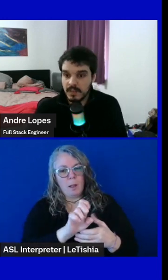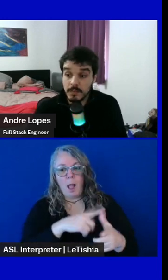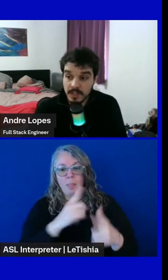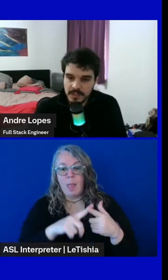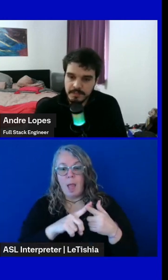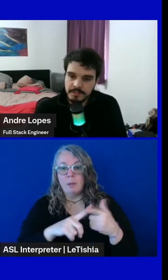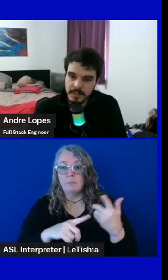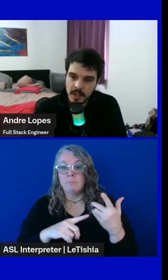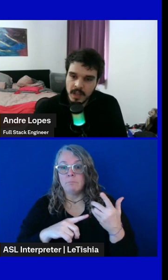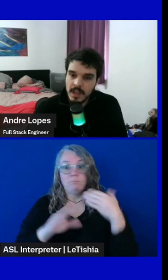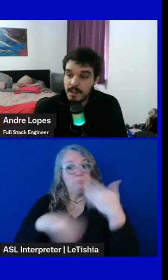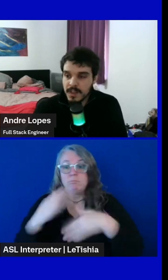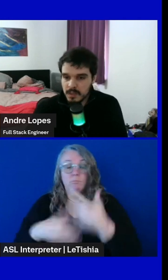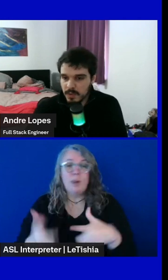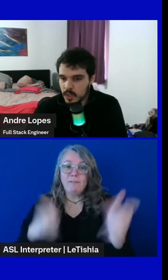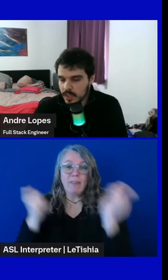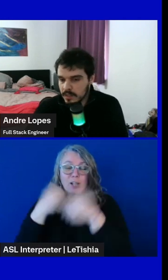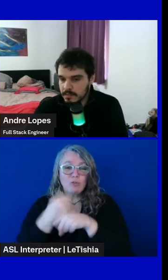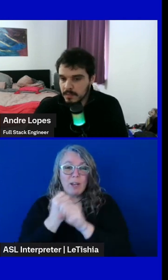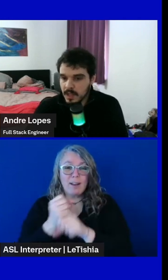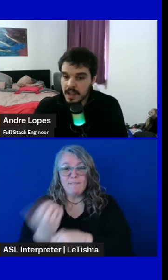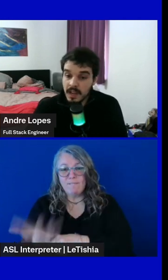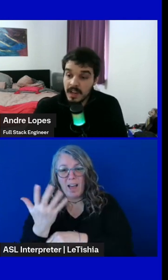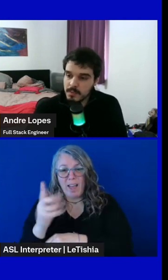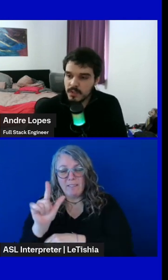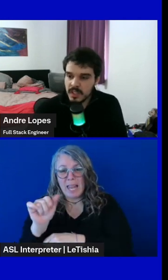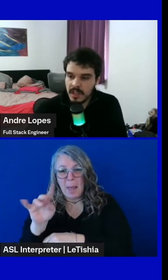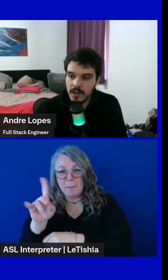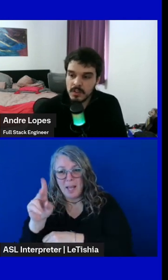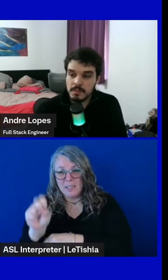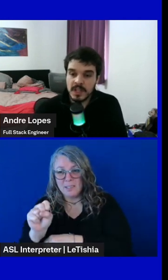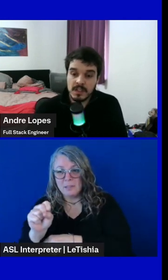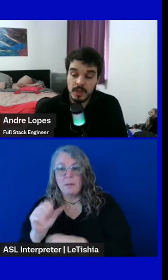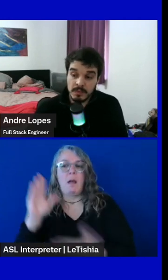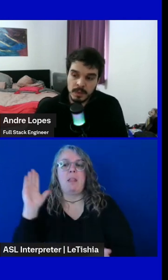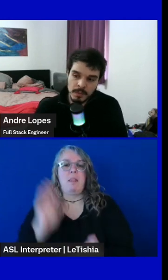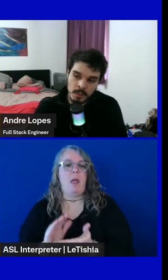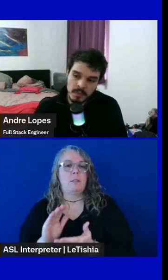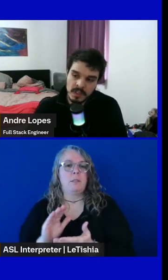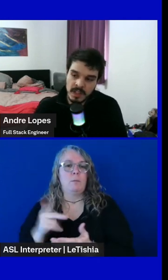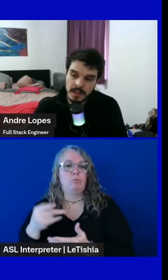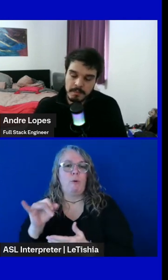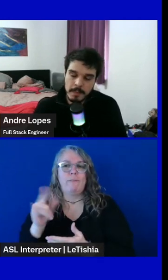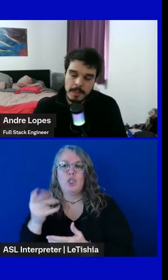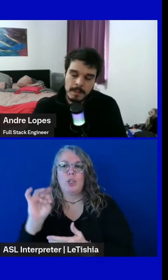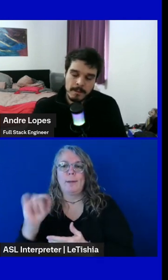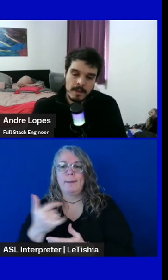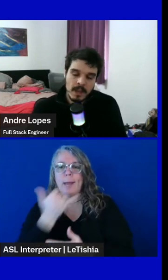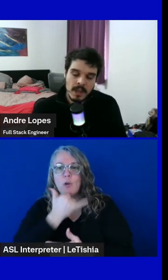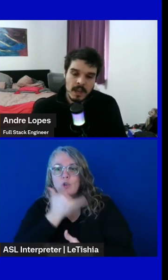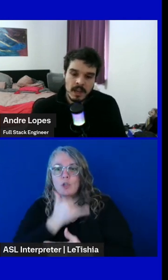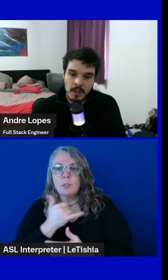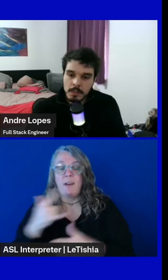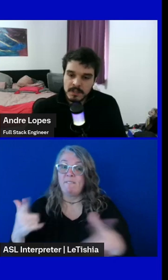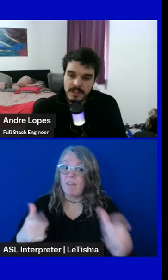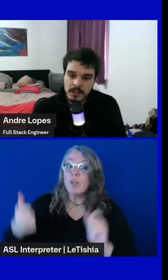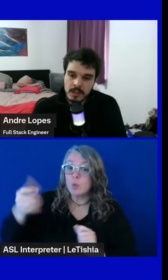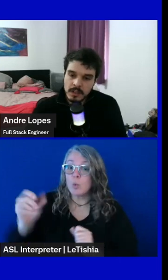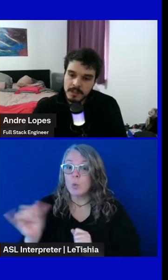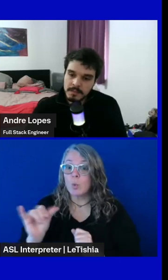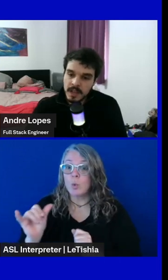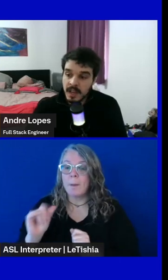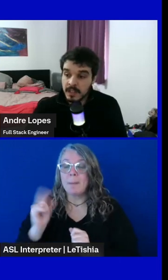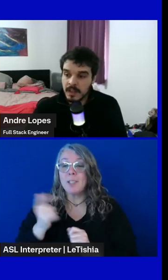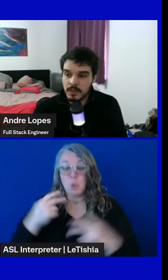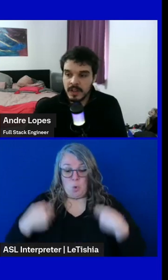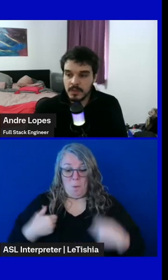provision 5 lambdas. Faster provisioning, less provisioning errors because we are removing the human